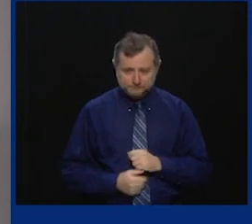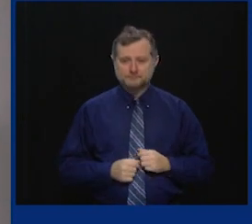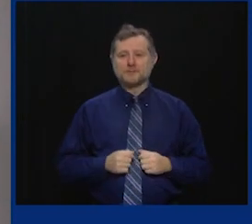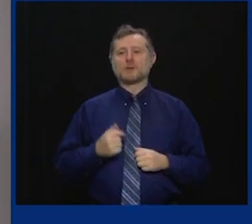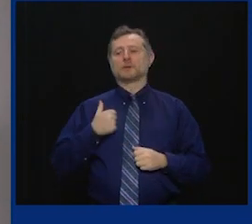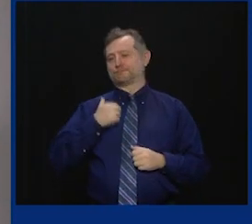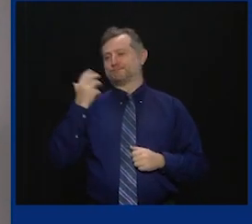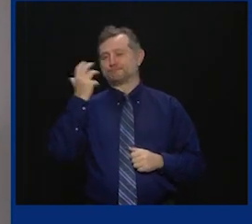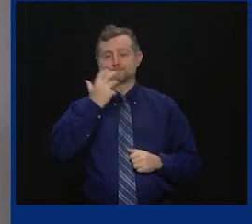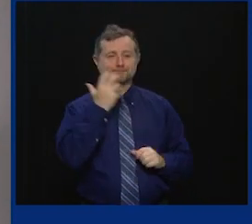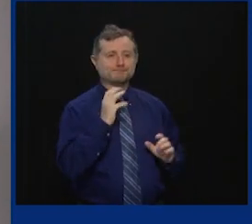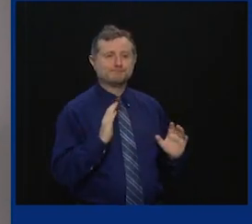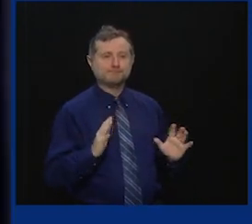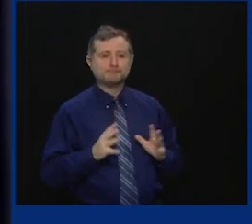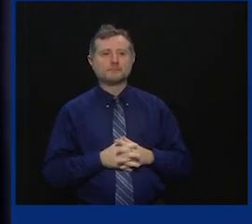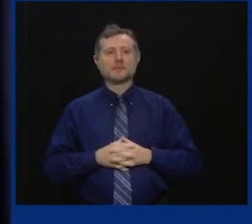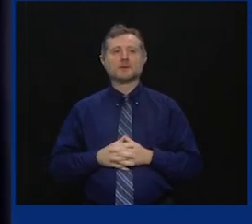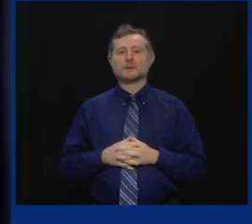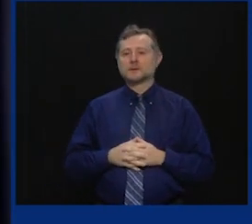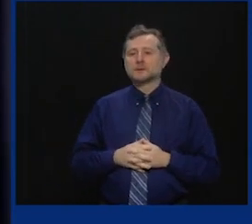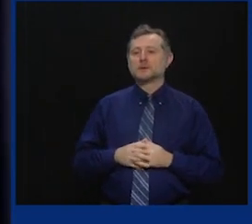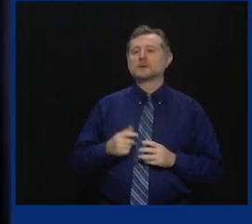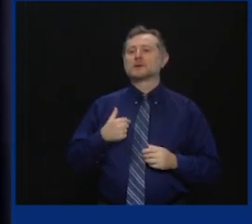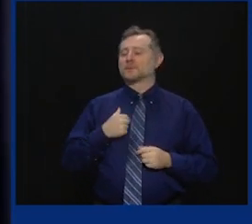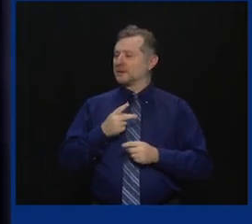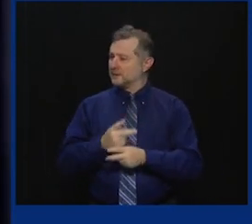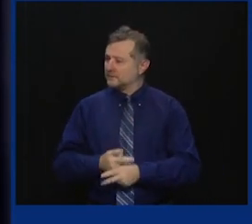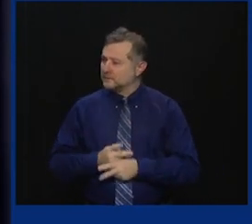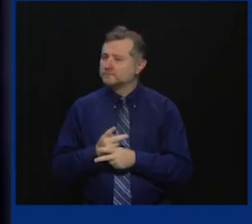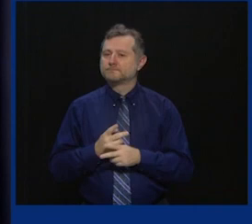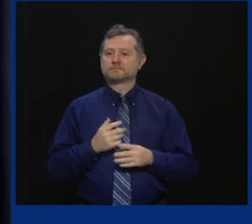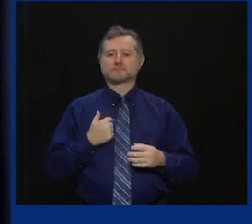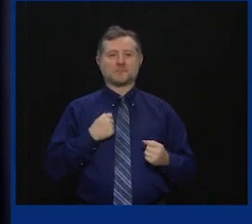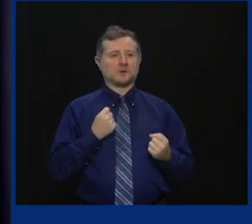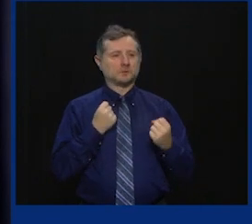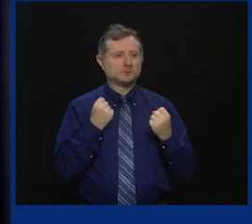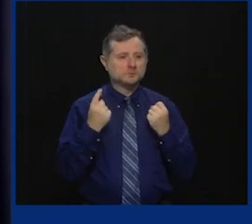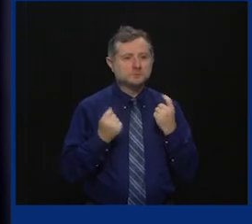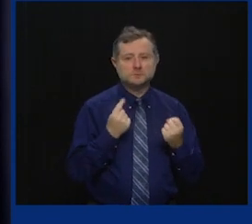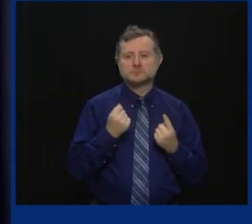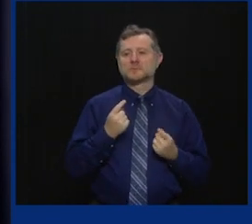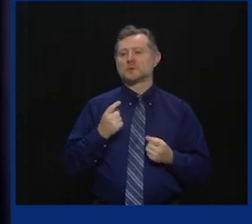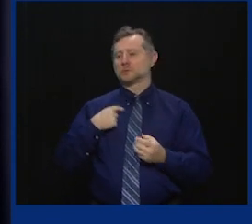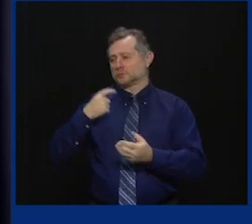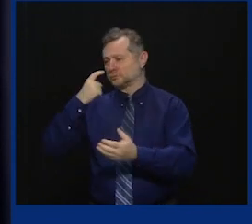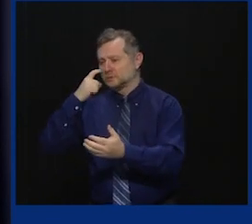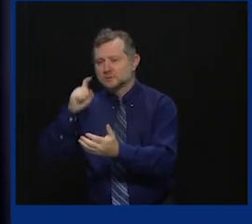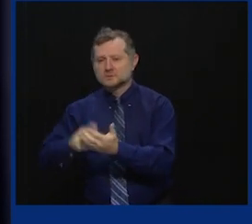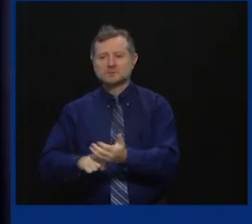can find compassion and understanding, and we can recognize what we've done wrong.